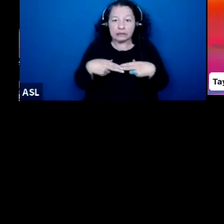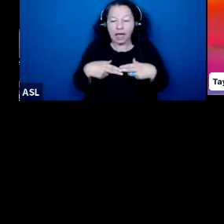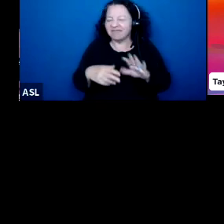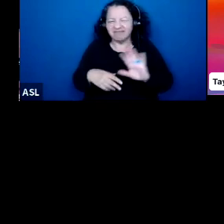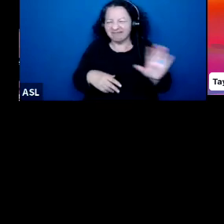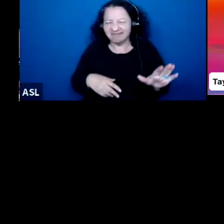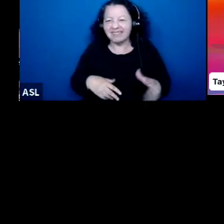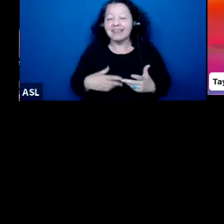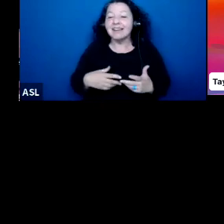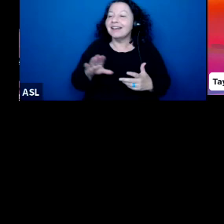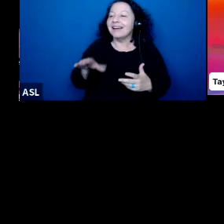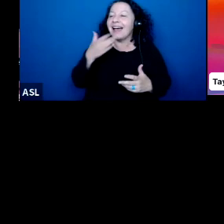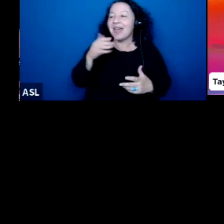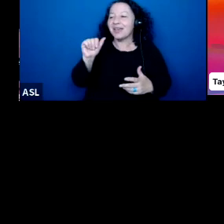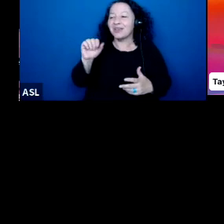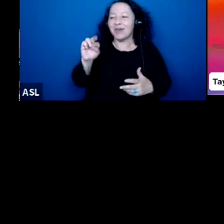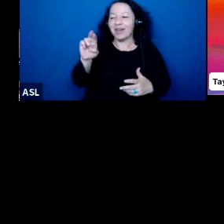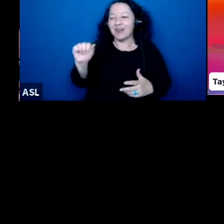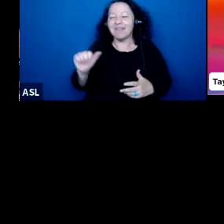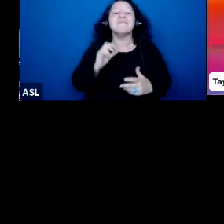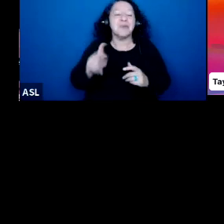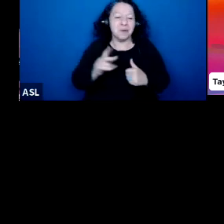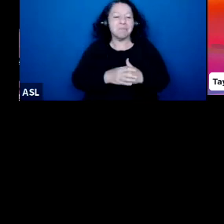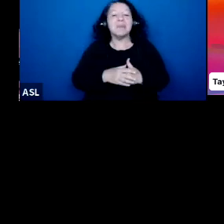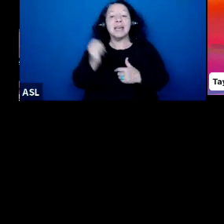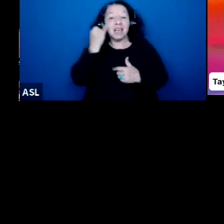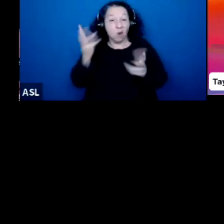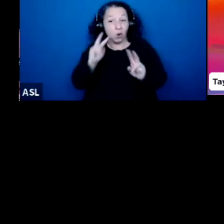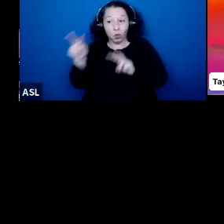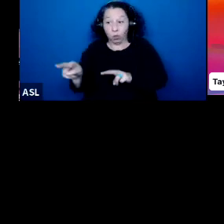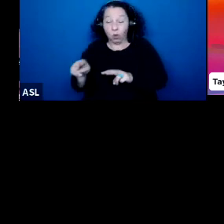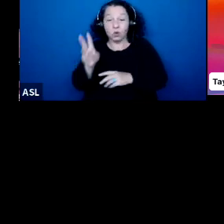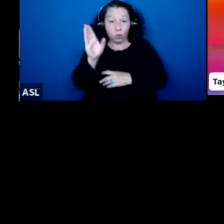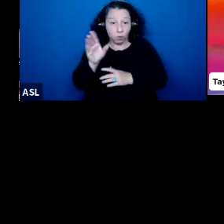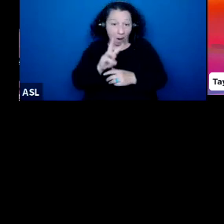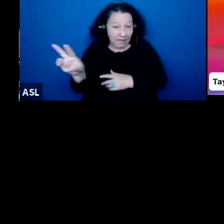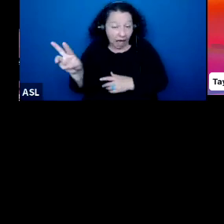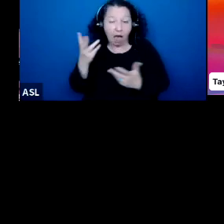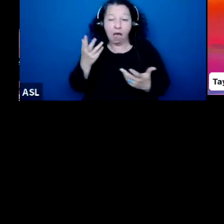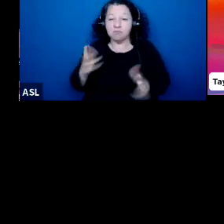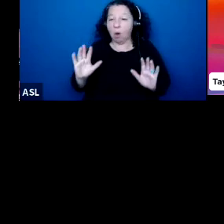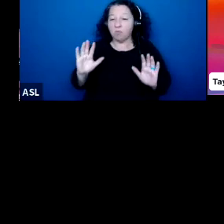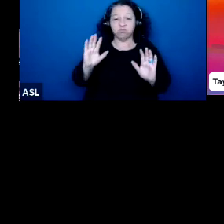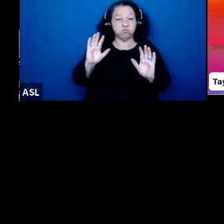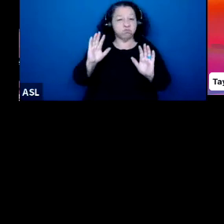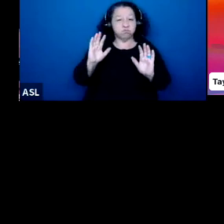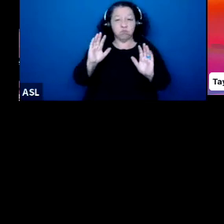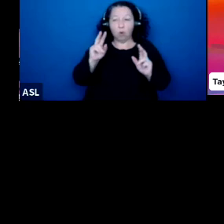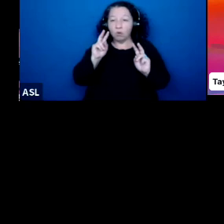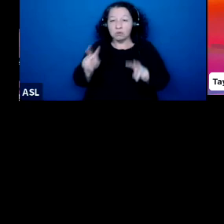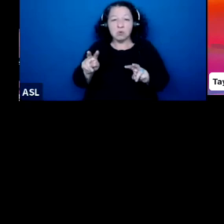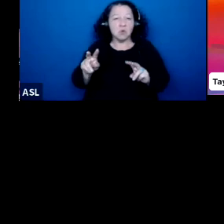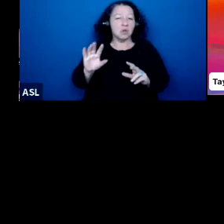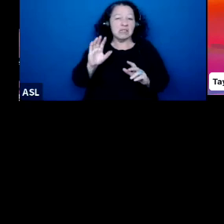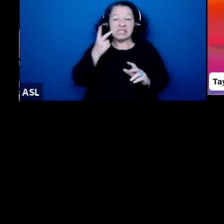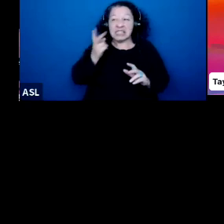have visited our website, if you've, checked out any of our social media posts, you'll notice that the toolkit was actually